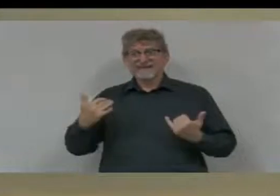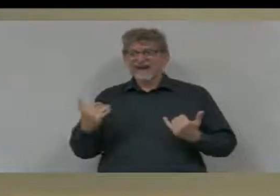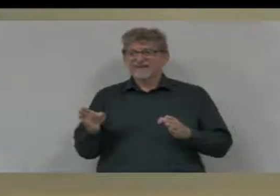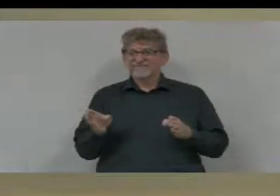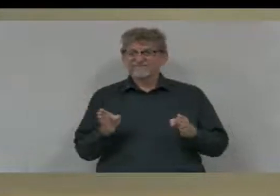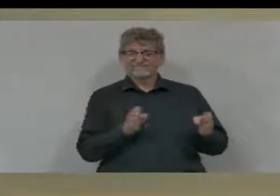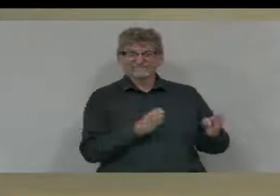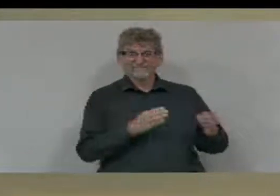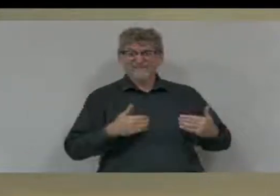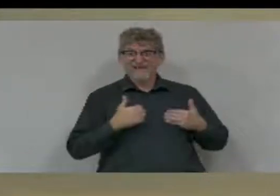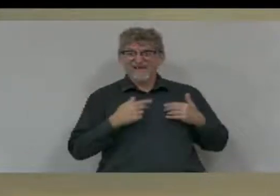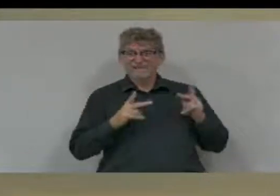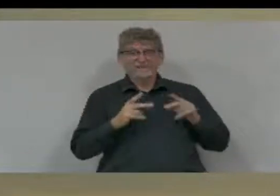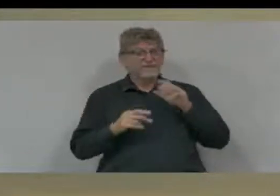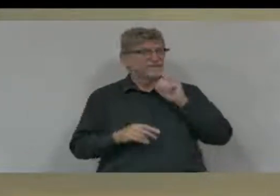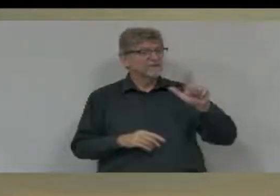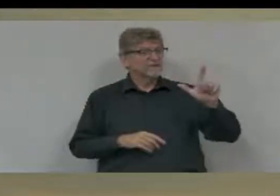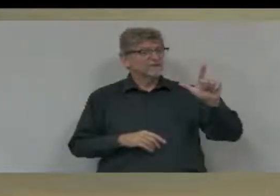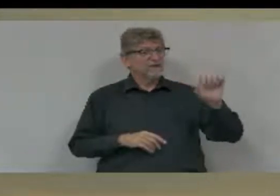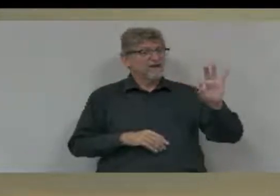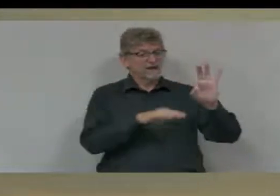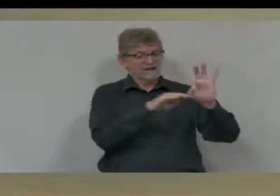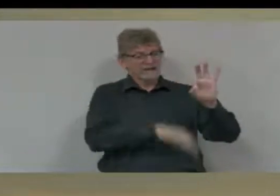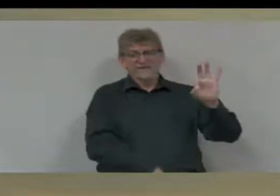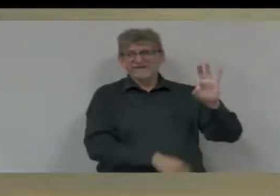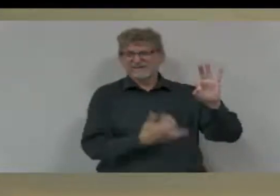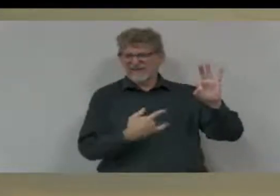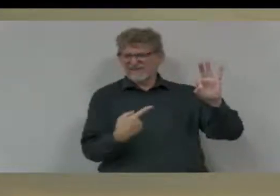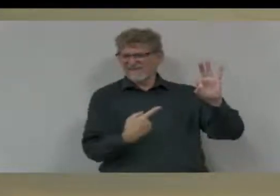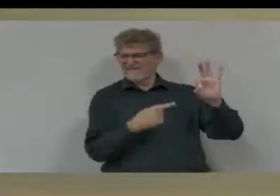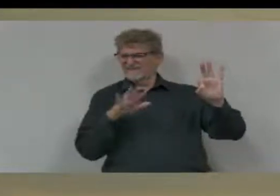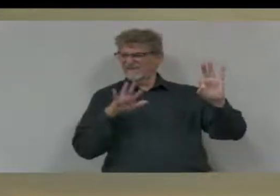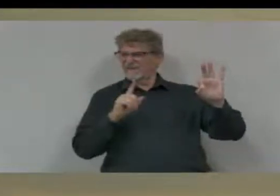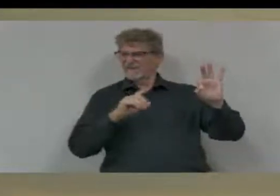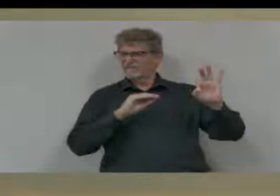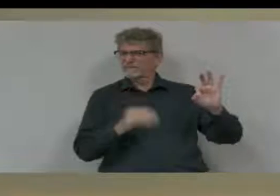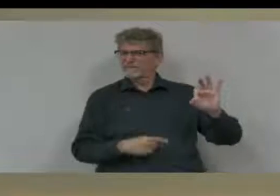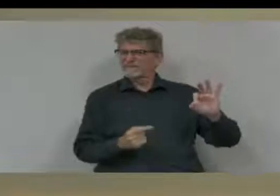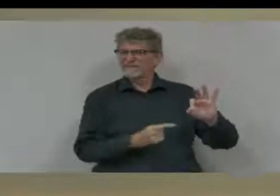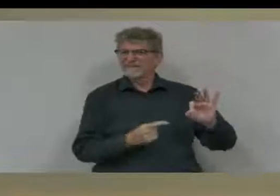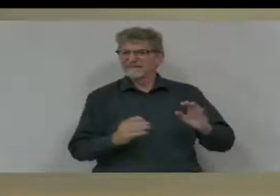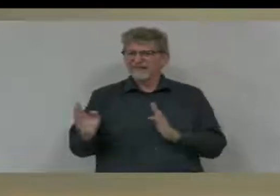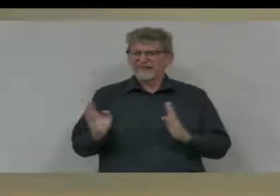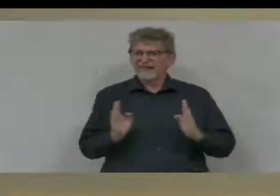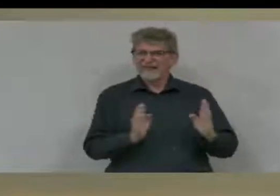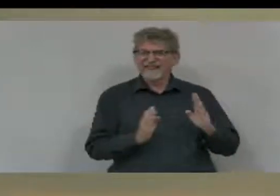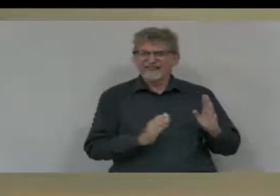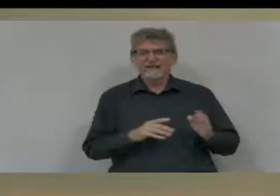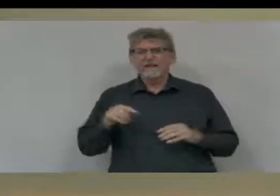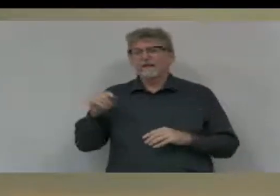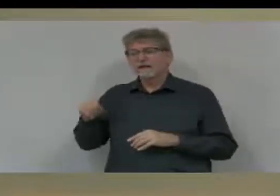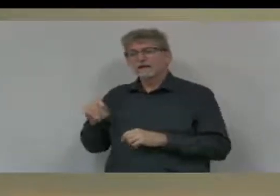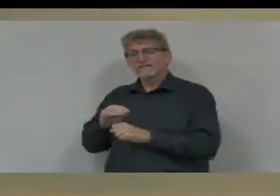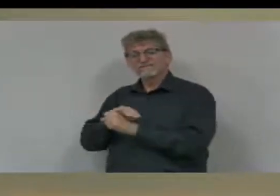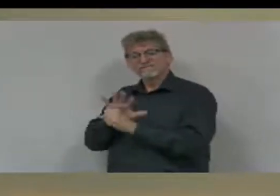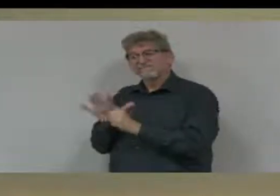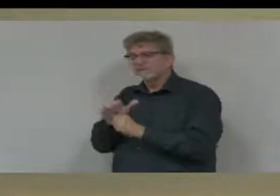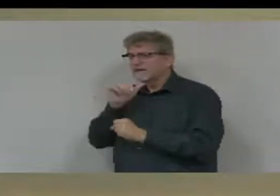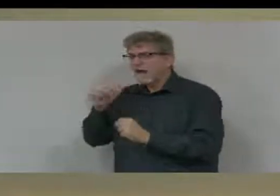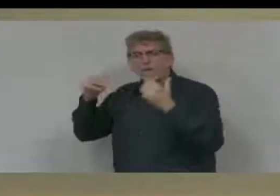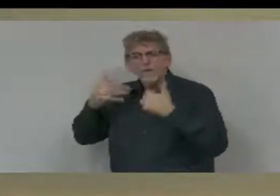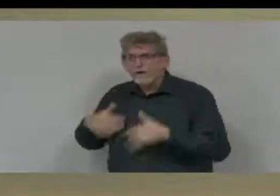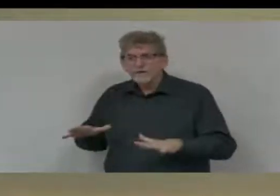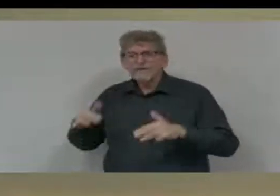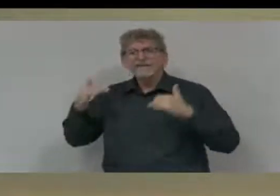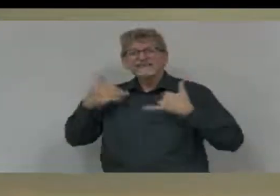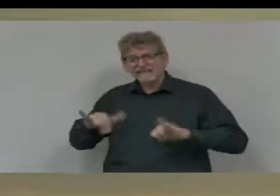ages 29 and younger. So certainly the pandemic's not over, and I hope that people do